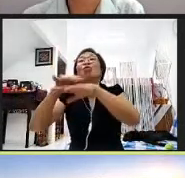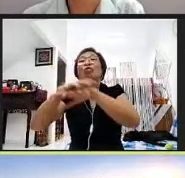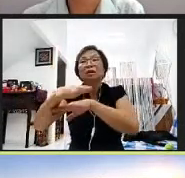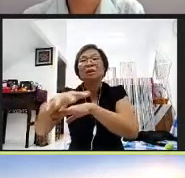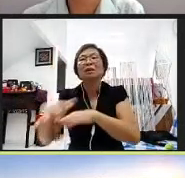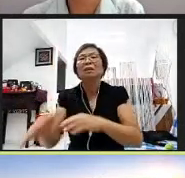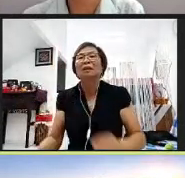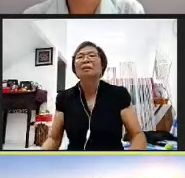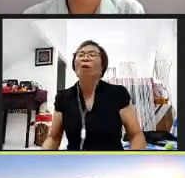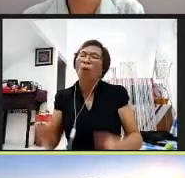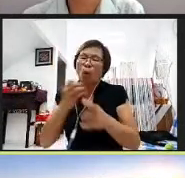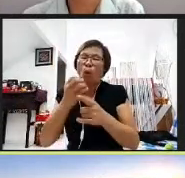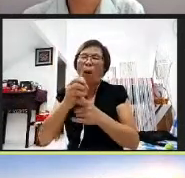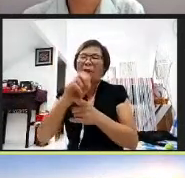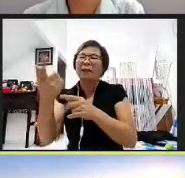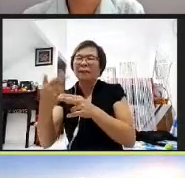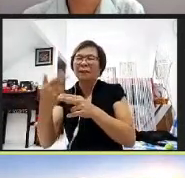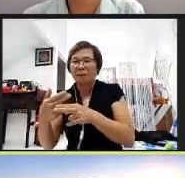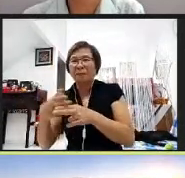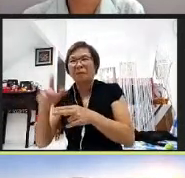Or another name for it is